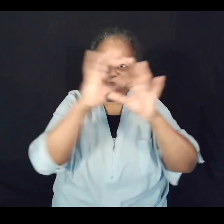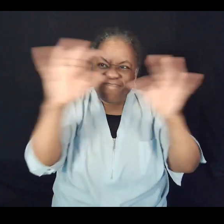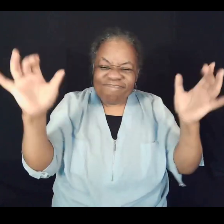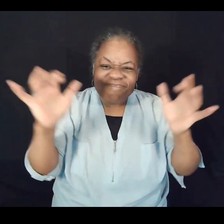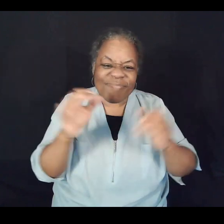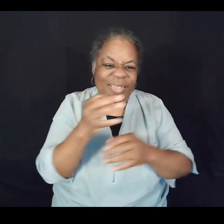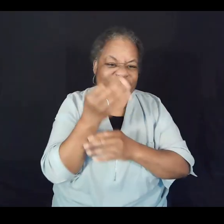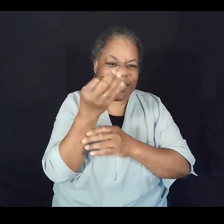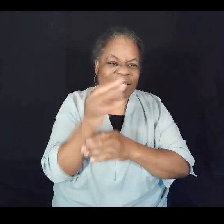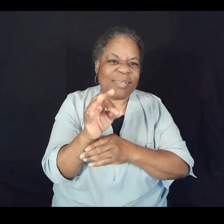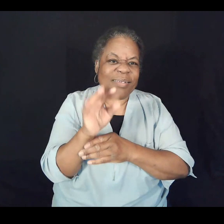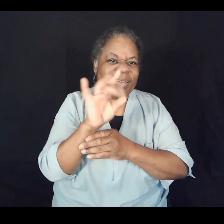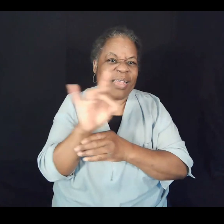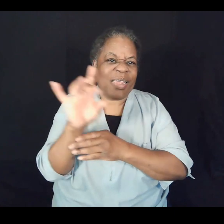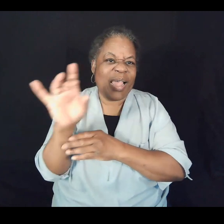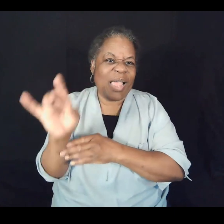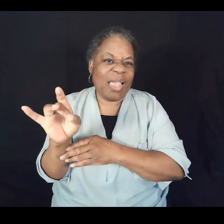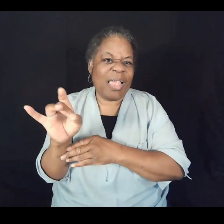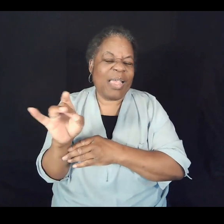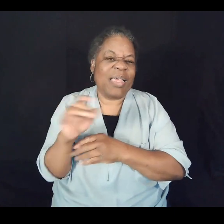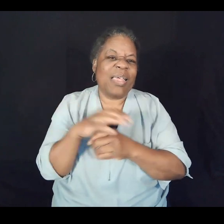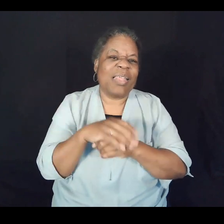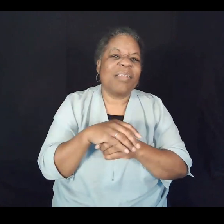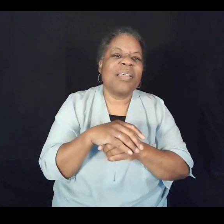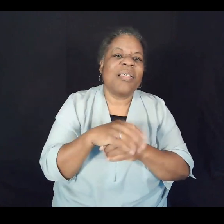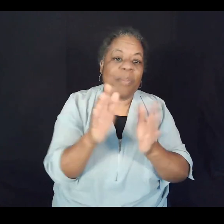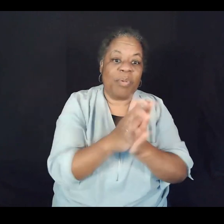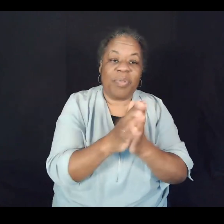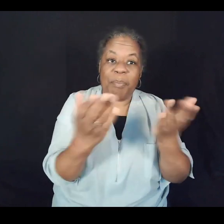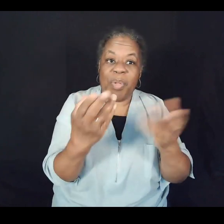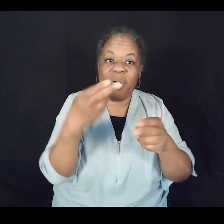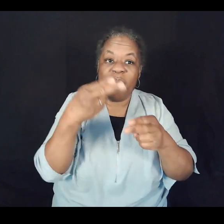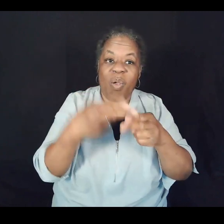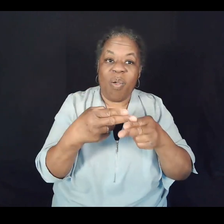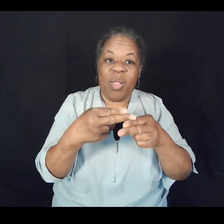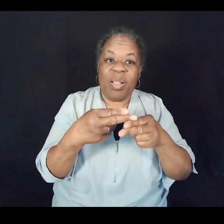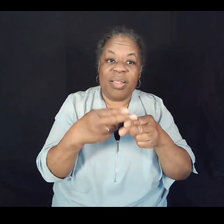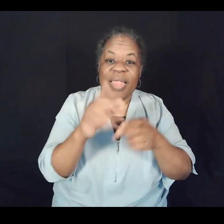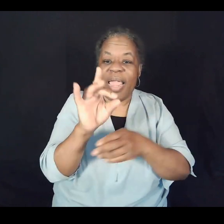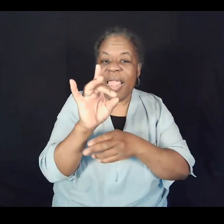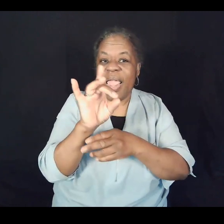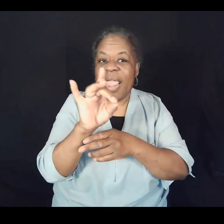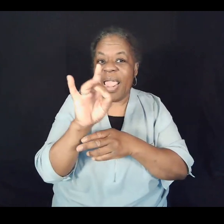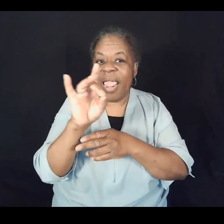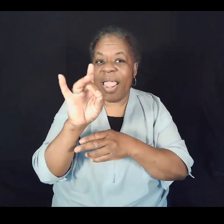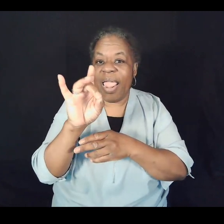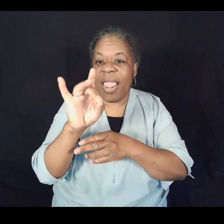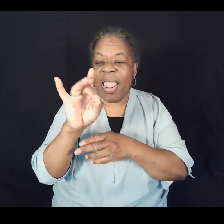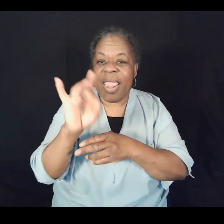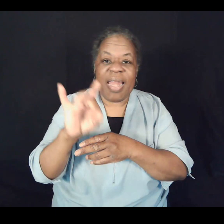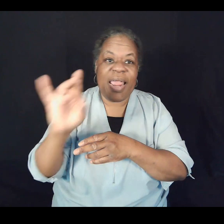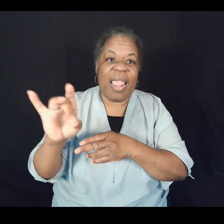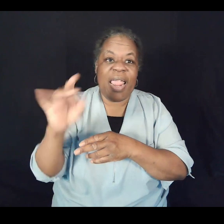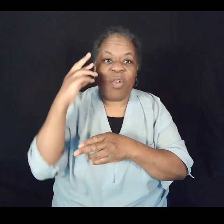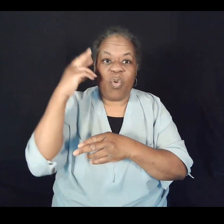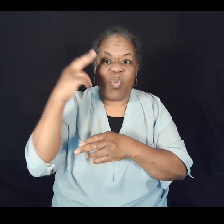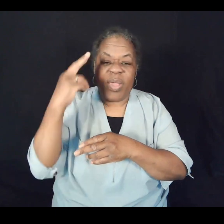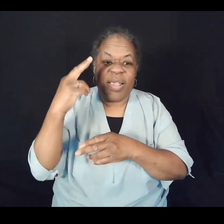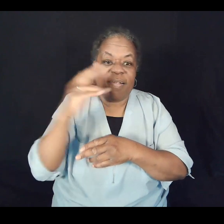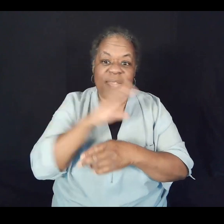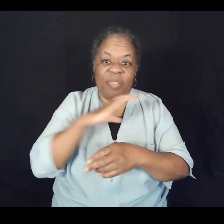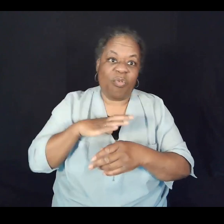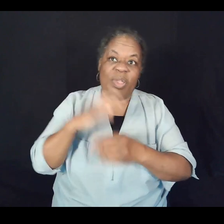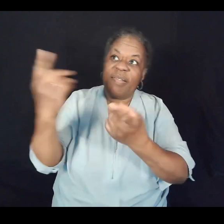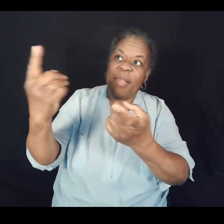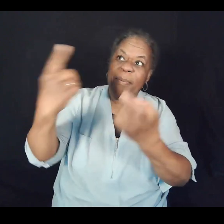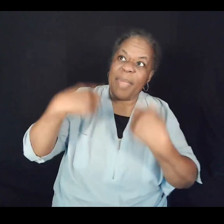circles, there was a popular book at the time that was making the rounds, and it was called 88 Reasons Why Christ is Coming Back in 88. I think we've mentioned it